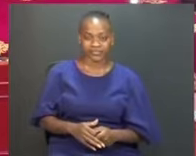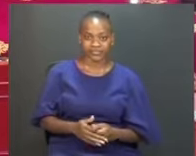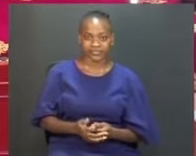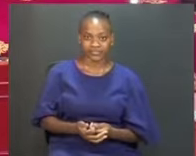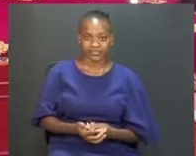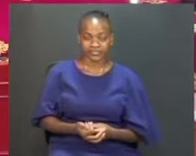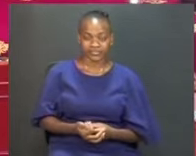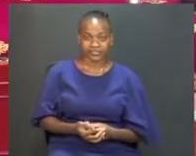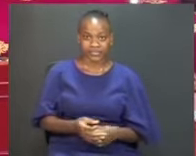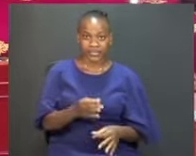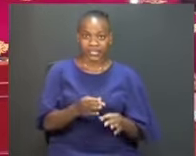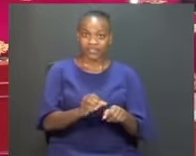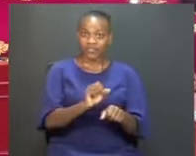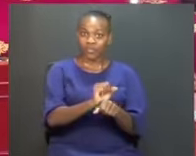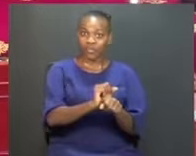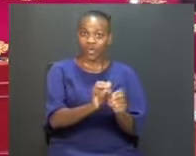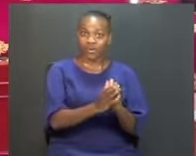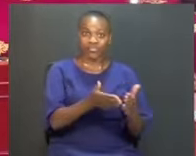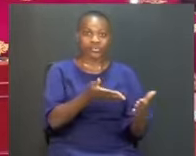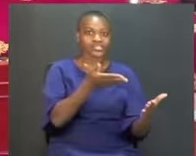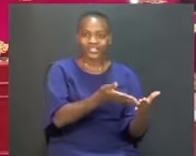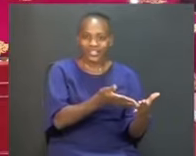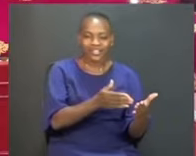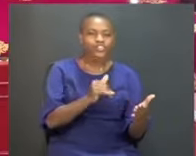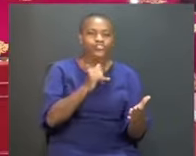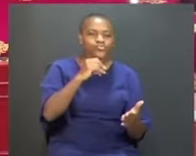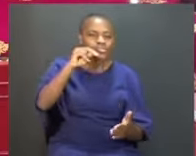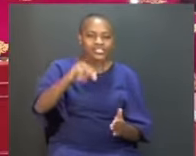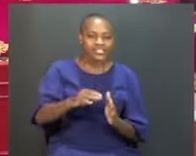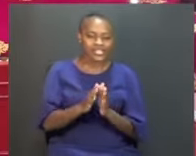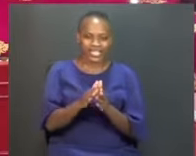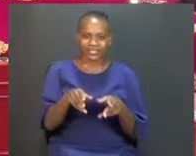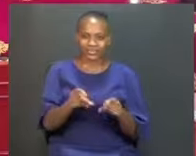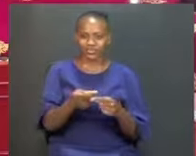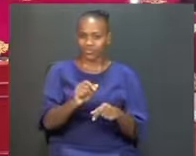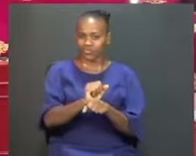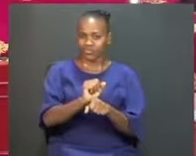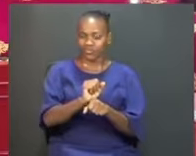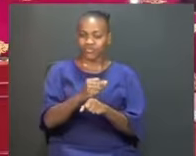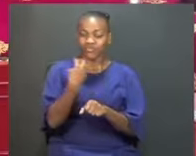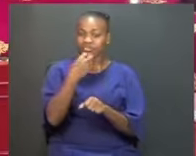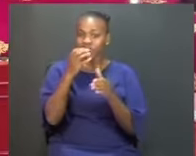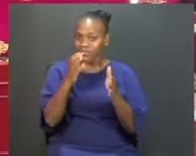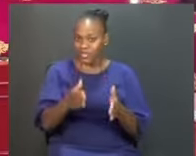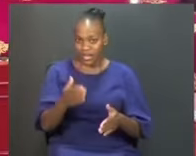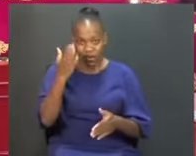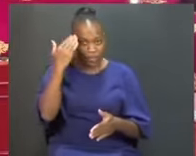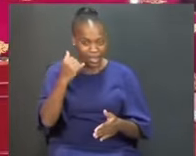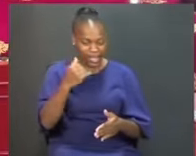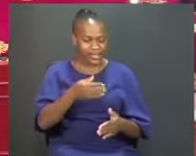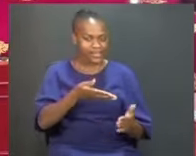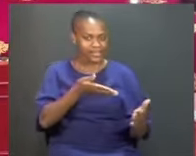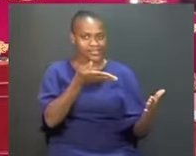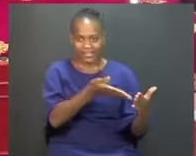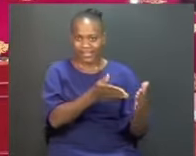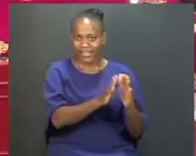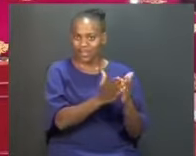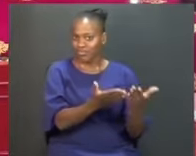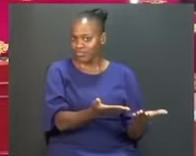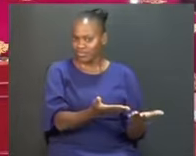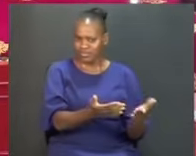order paper, you don't seek the leave of the Speaker again because it's there. And that is what he